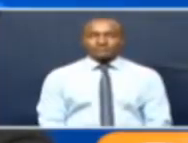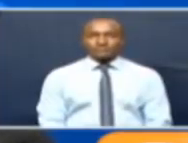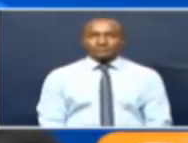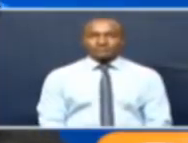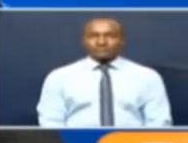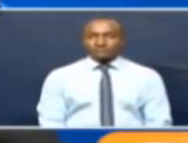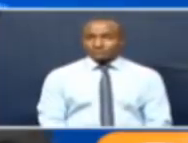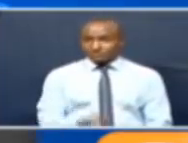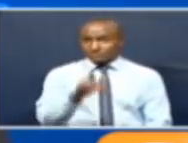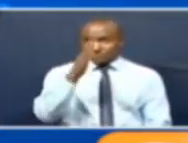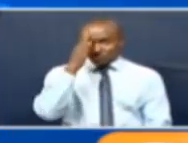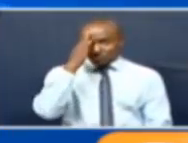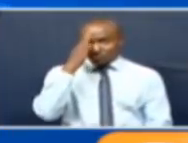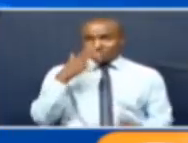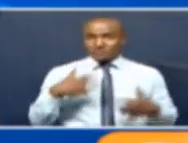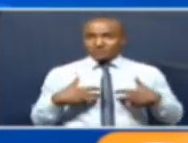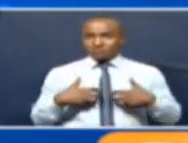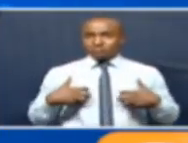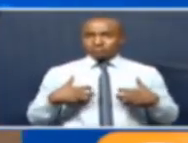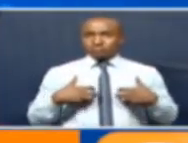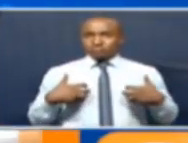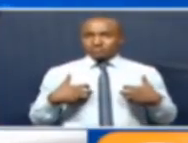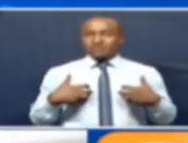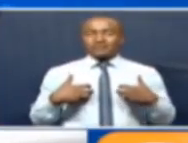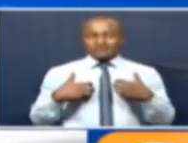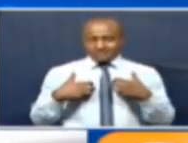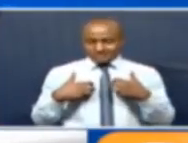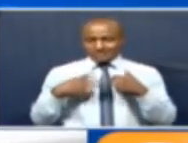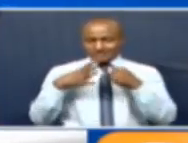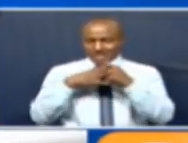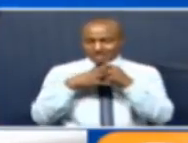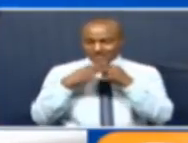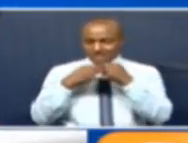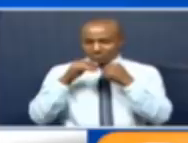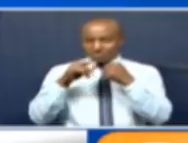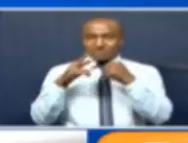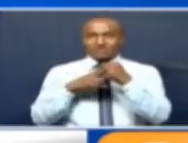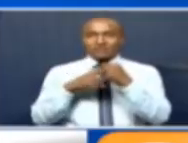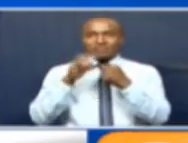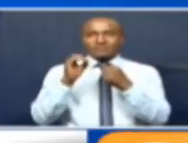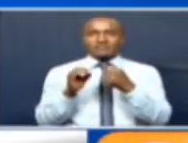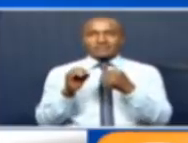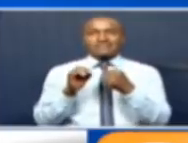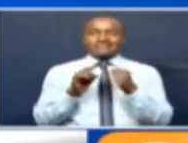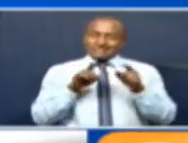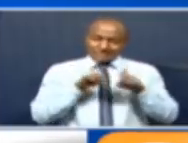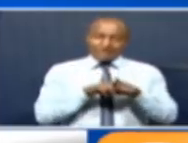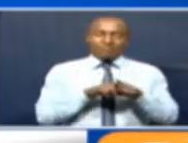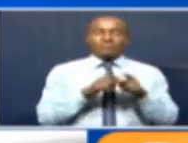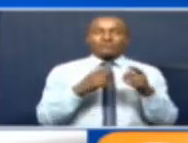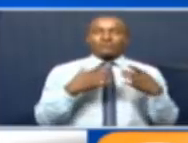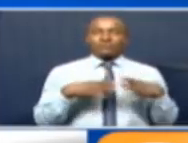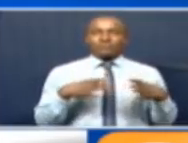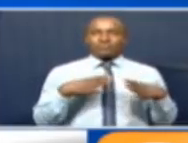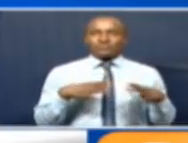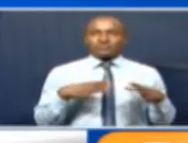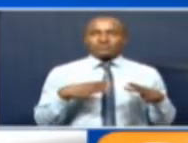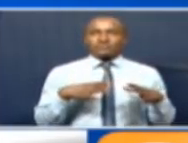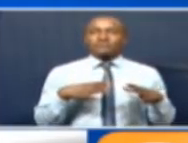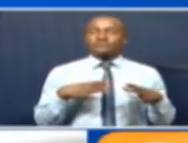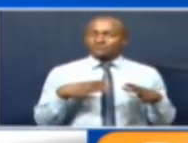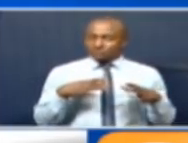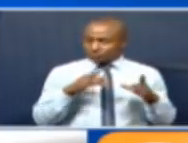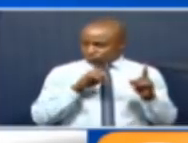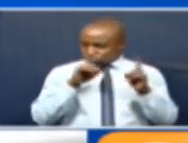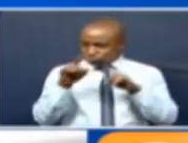Now, did you know that chimpanzees share up to 98.7% of their genetic makeup with humans? A visit to the chimpanzee